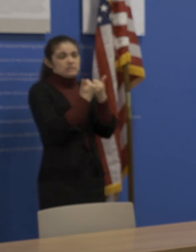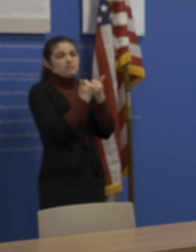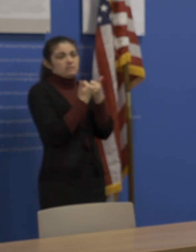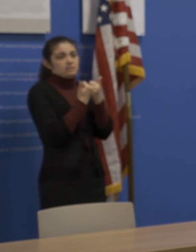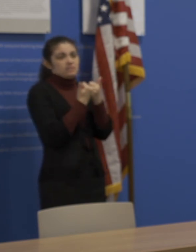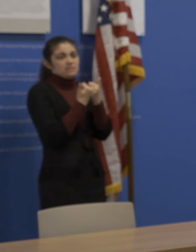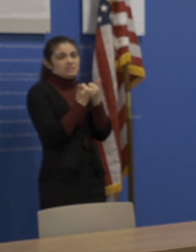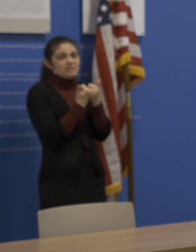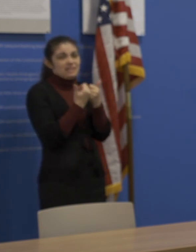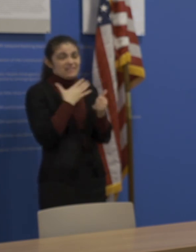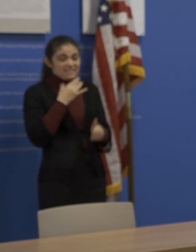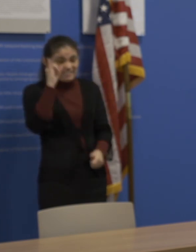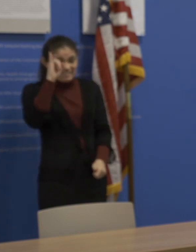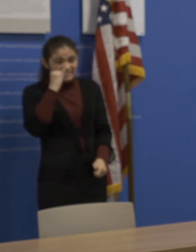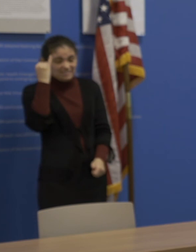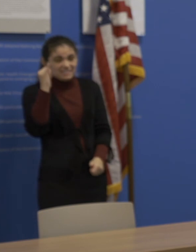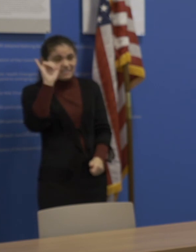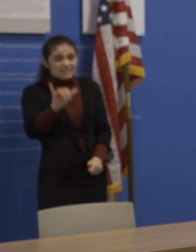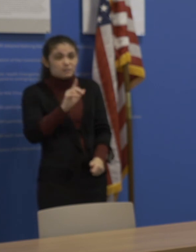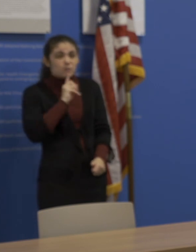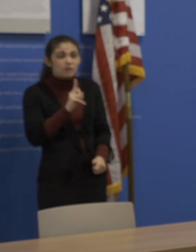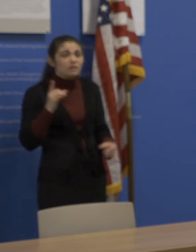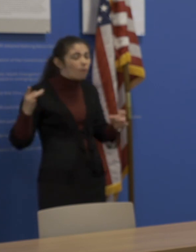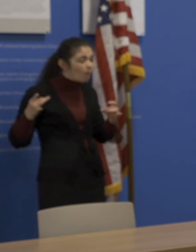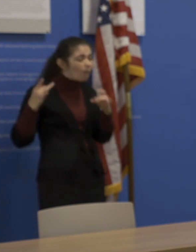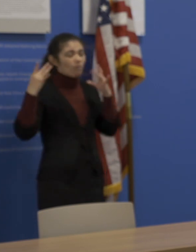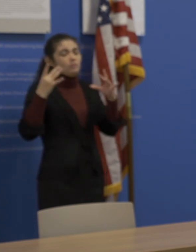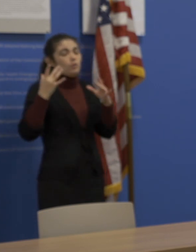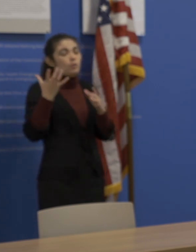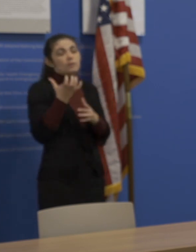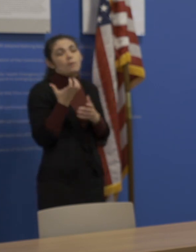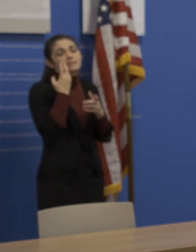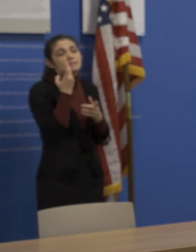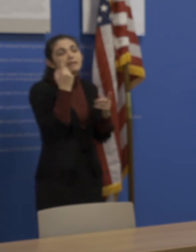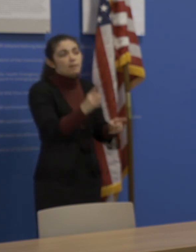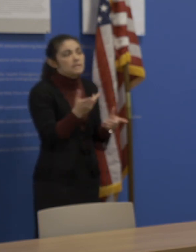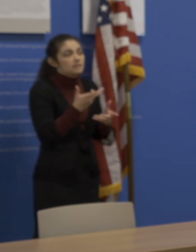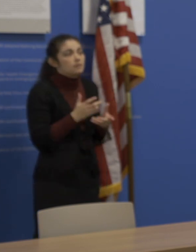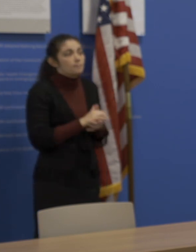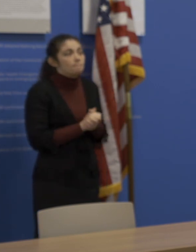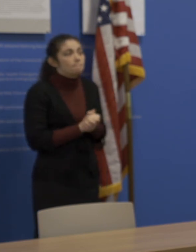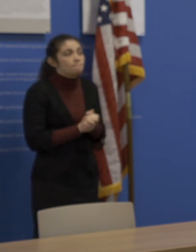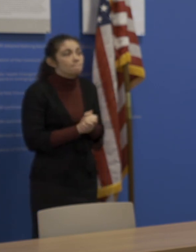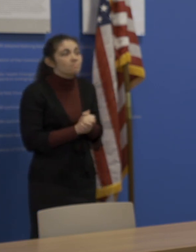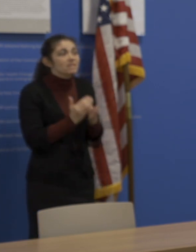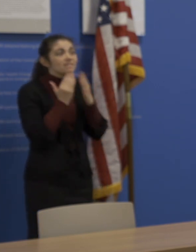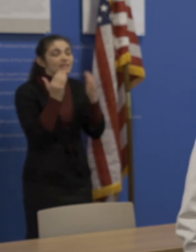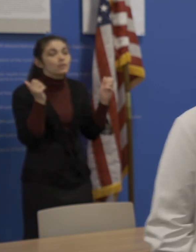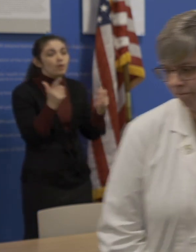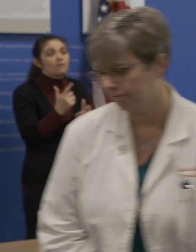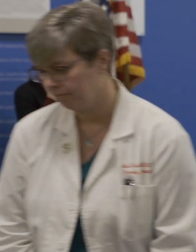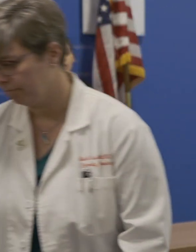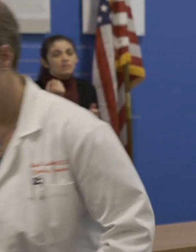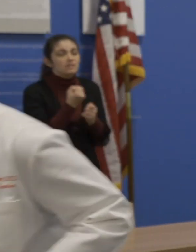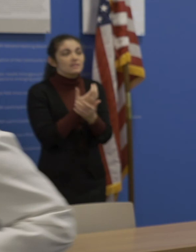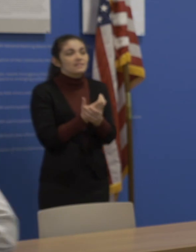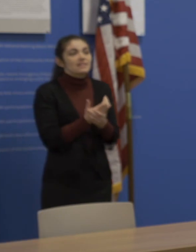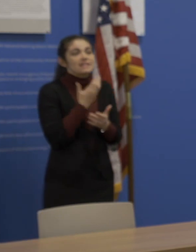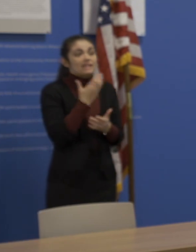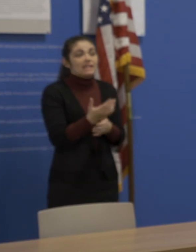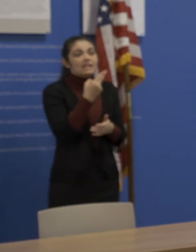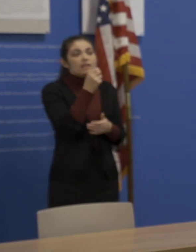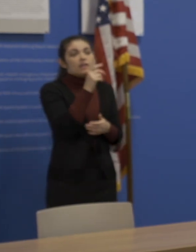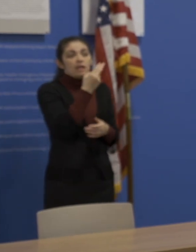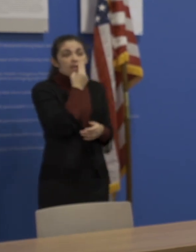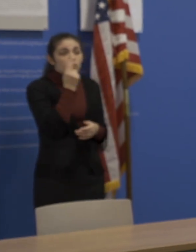other countries like Italy. And that is absolutely what we're trying to avoid in this community. Thank you all very much. I want to thank Heather